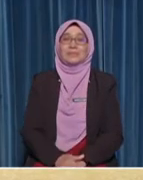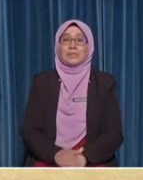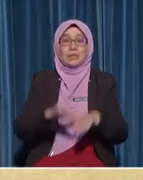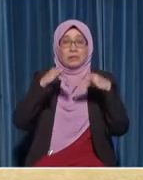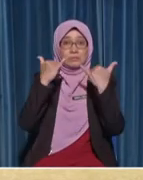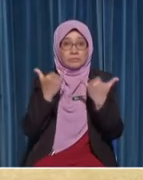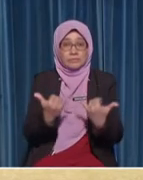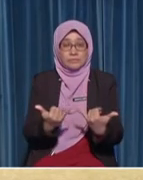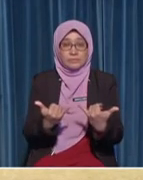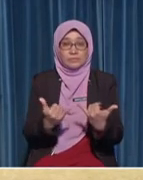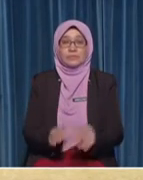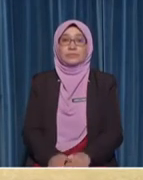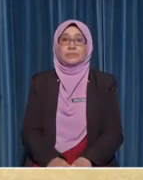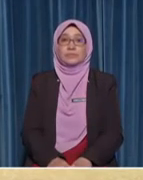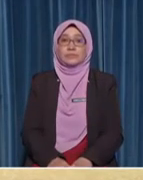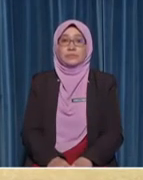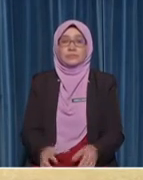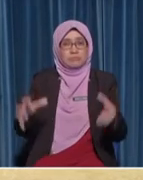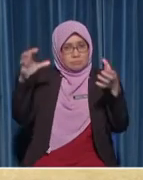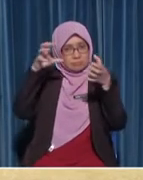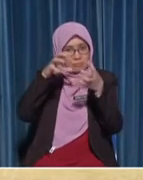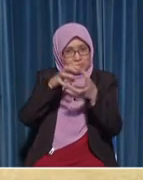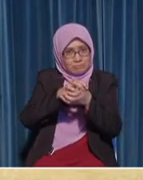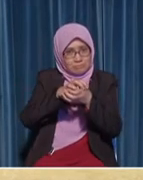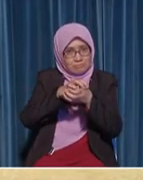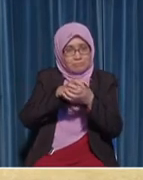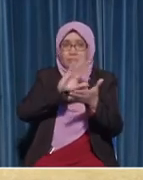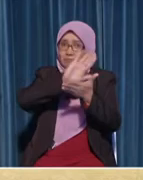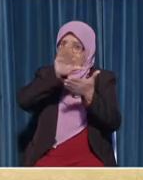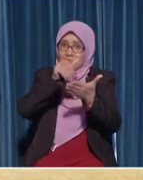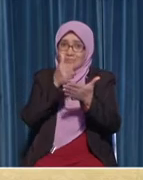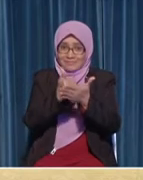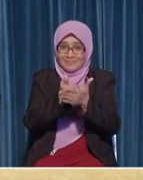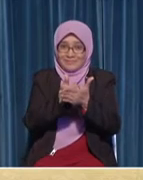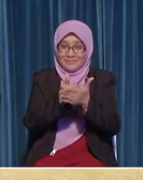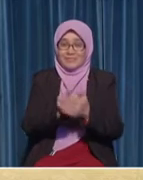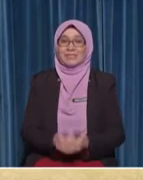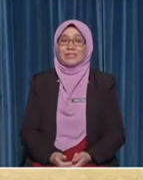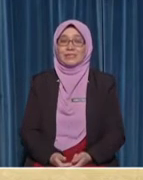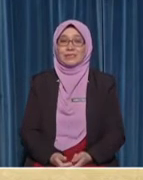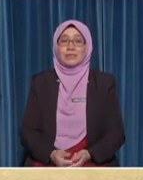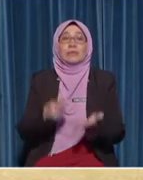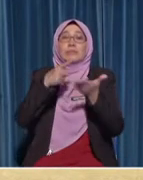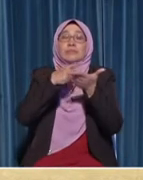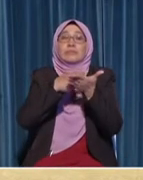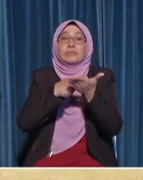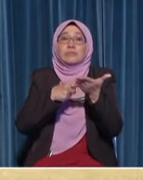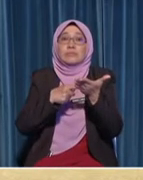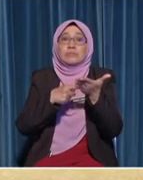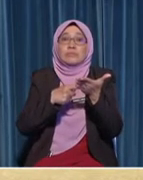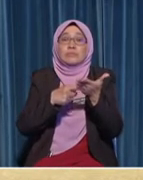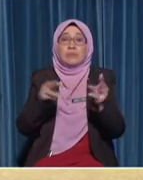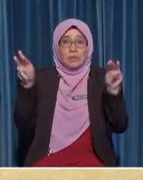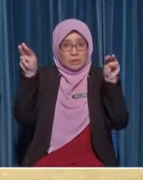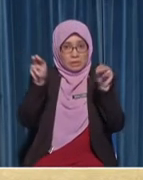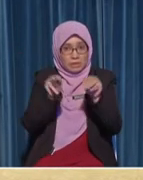Now, let's put all the information together. What is the mass